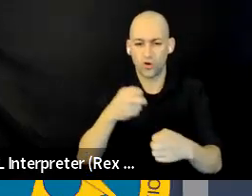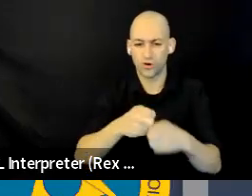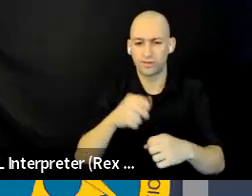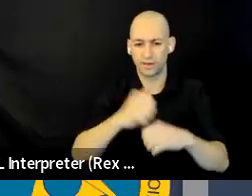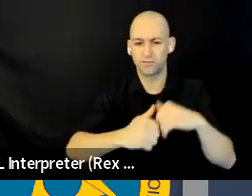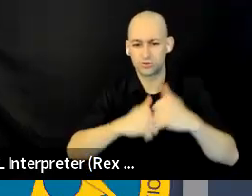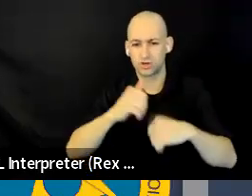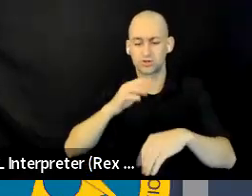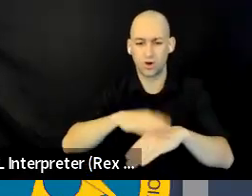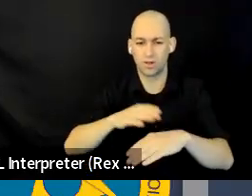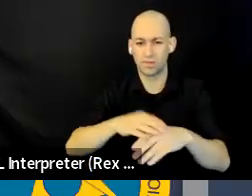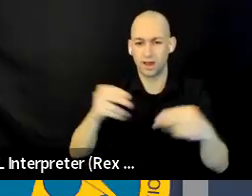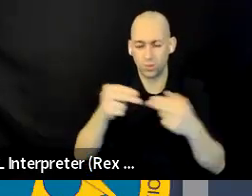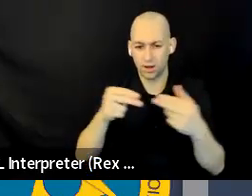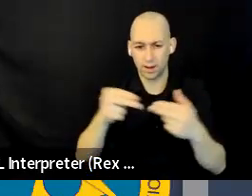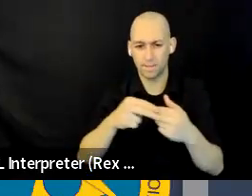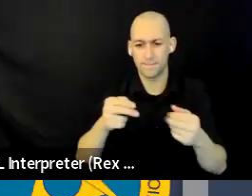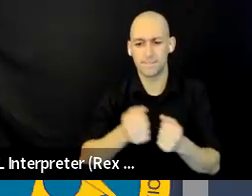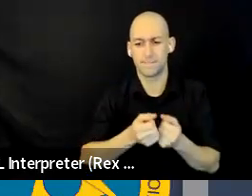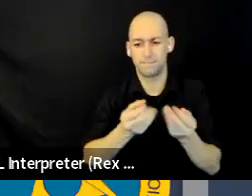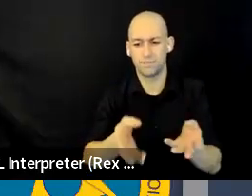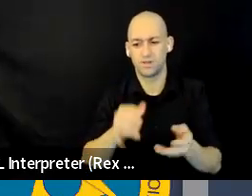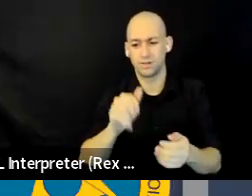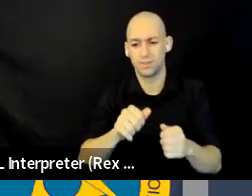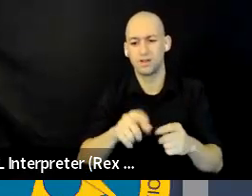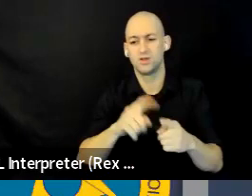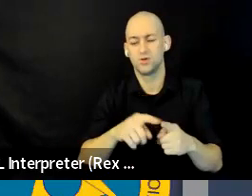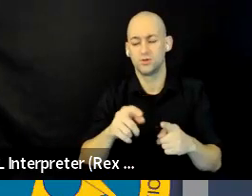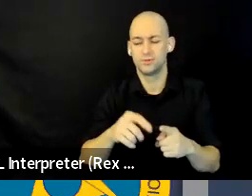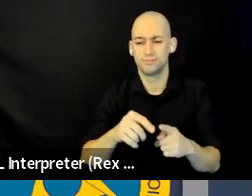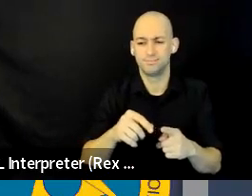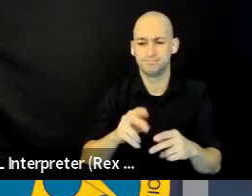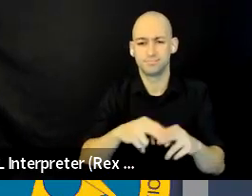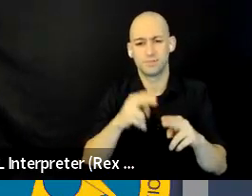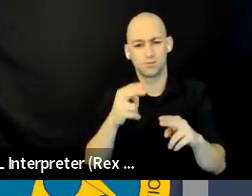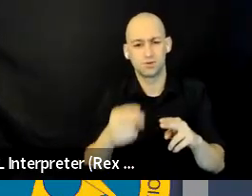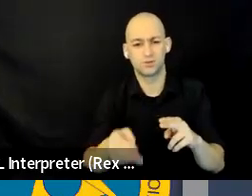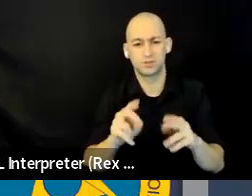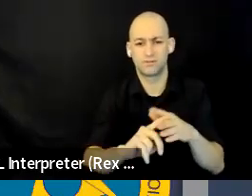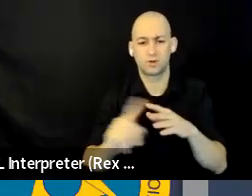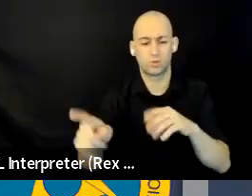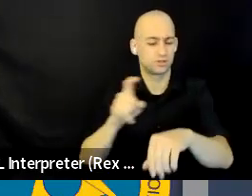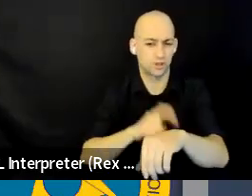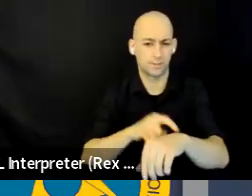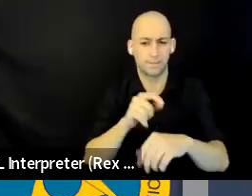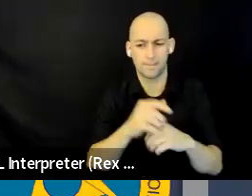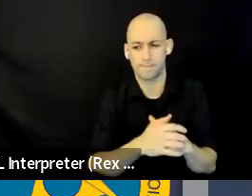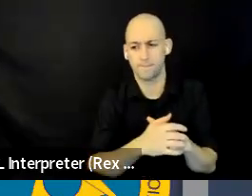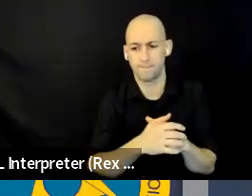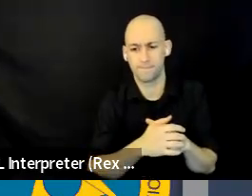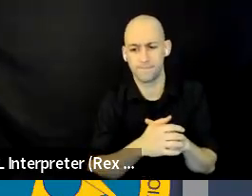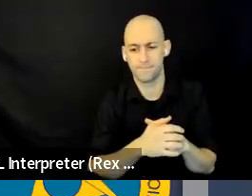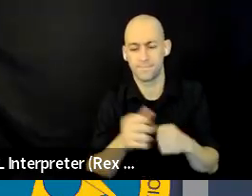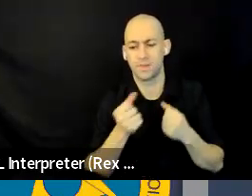and provide the ability to facilitate contraflow operations, thereby significantly reducing evacuation times. It'll also provide